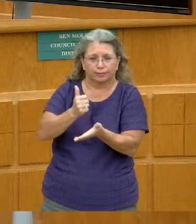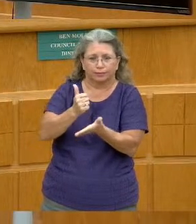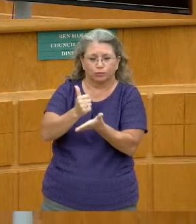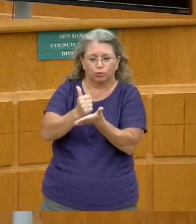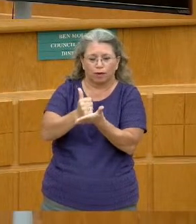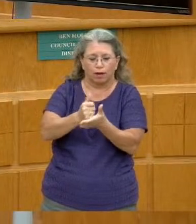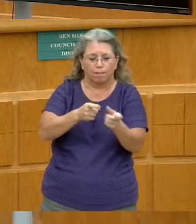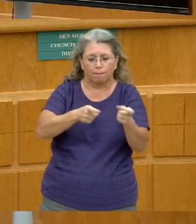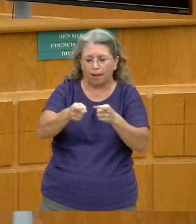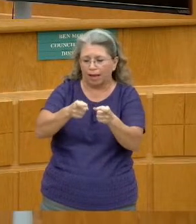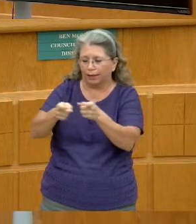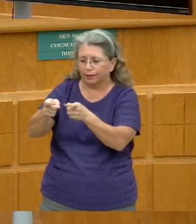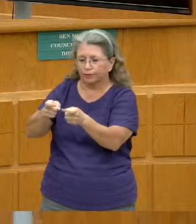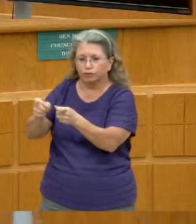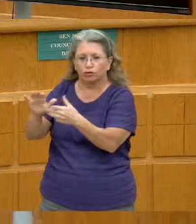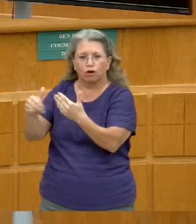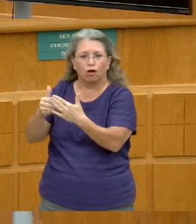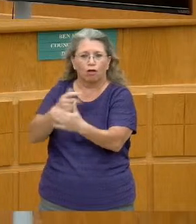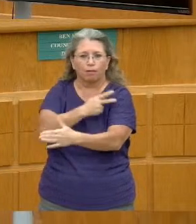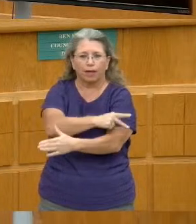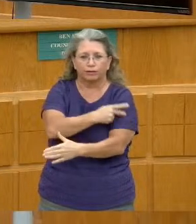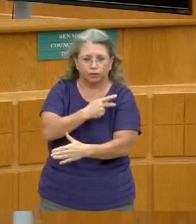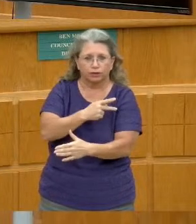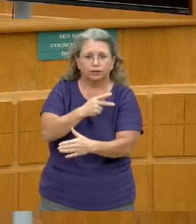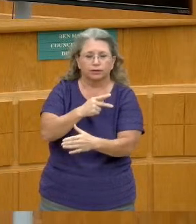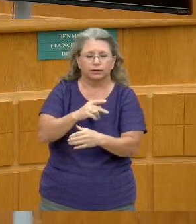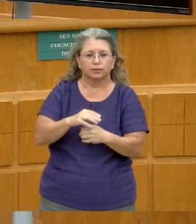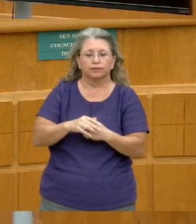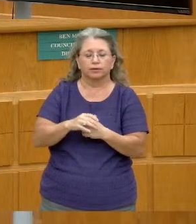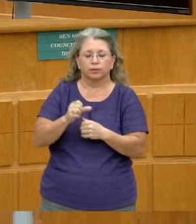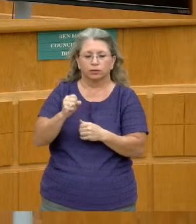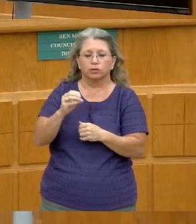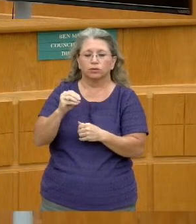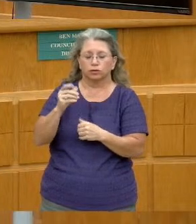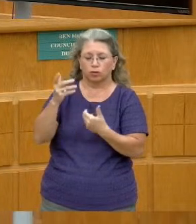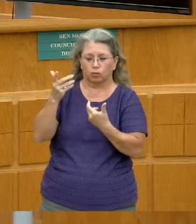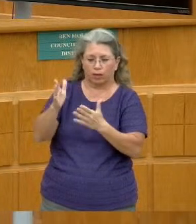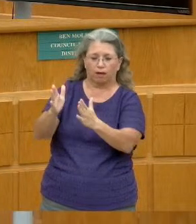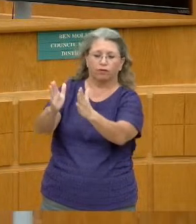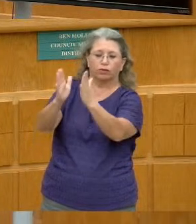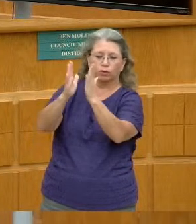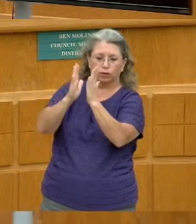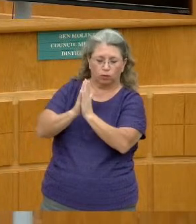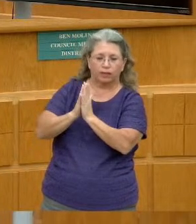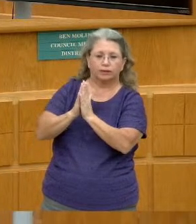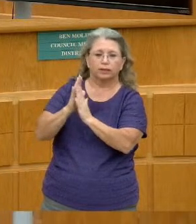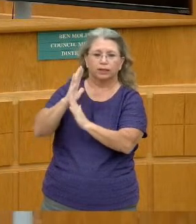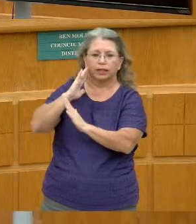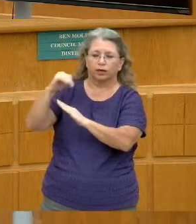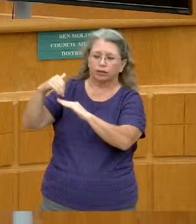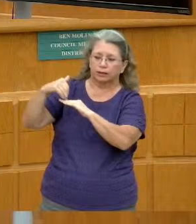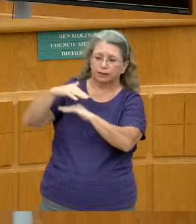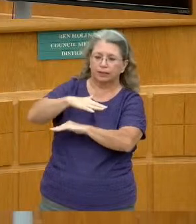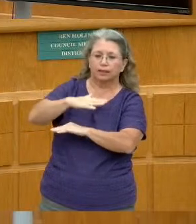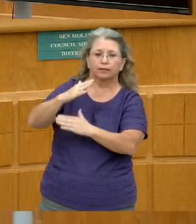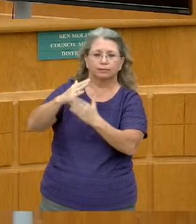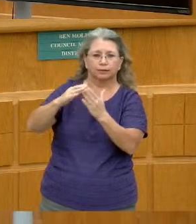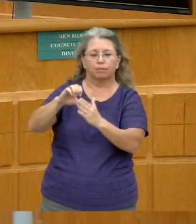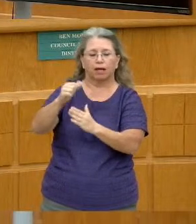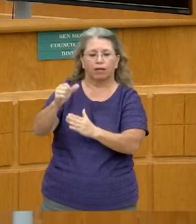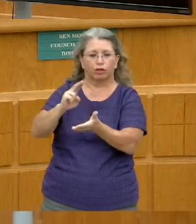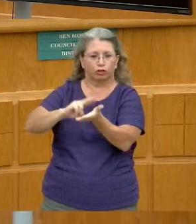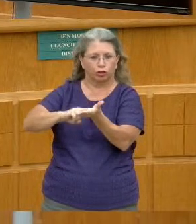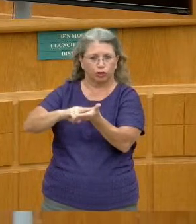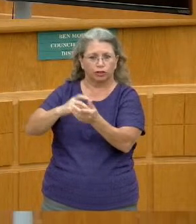in the bed with the ventilator. So there is a request out, and additional nursing staff are being sent here from across the state, but